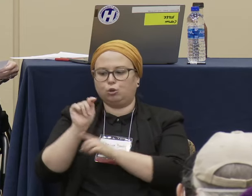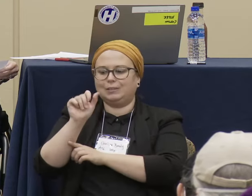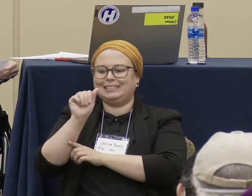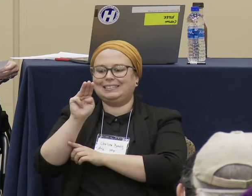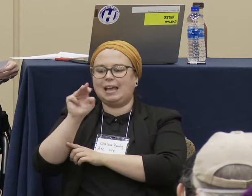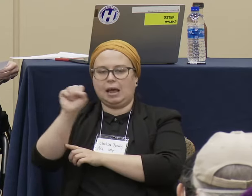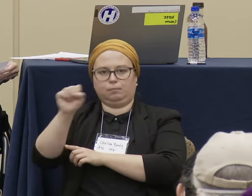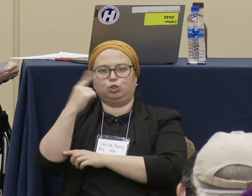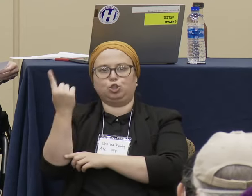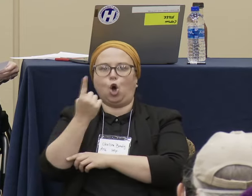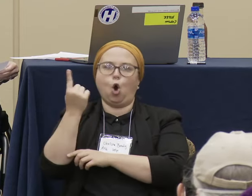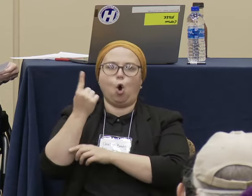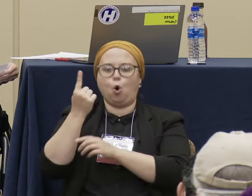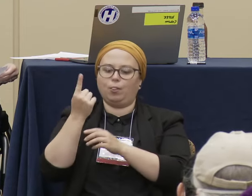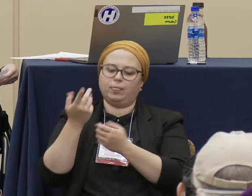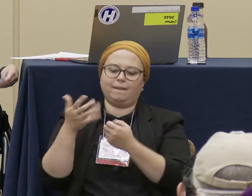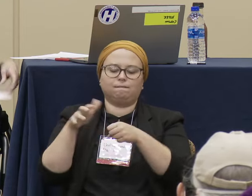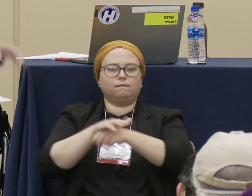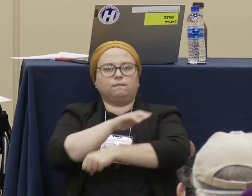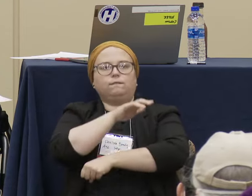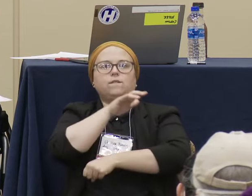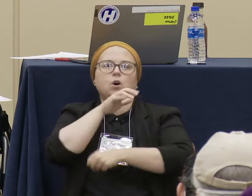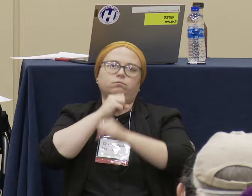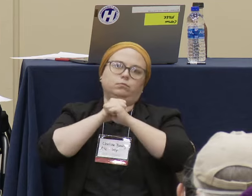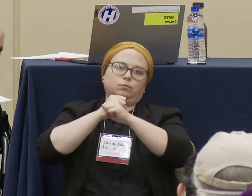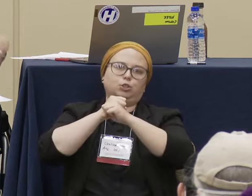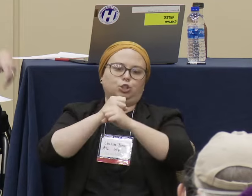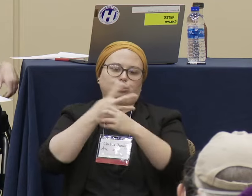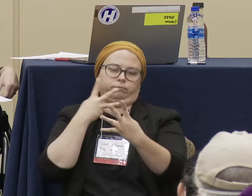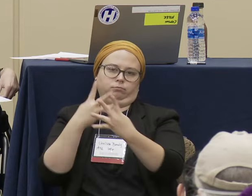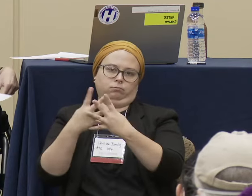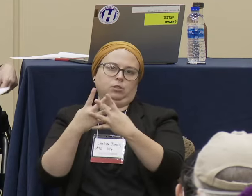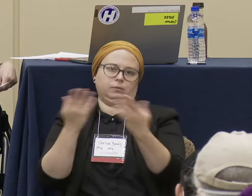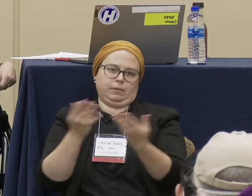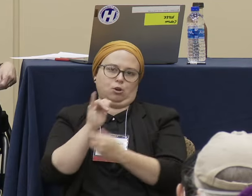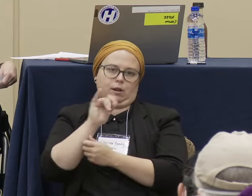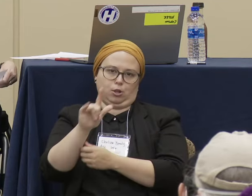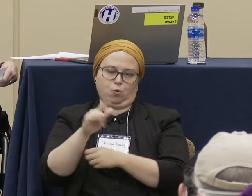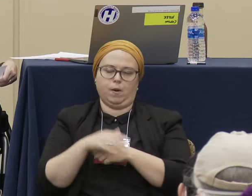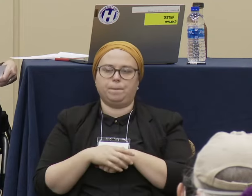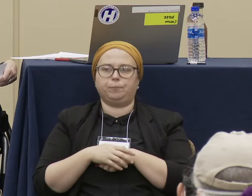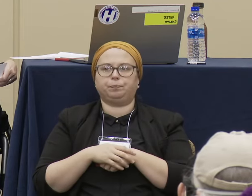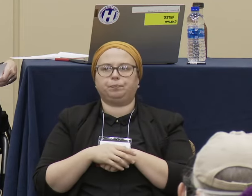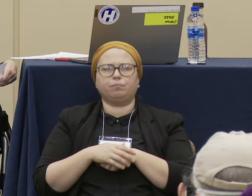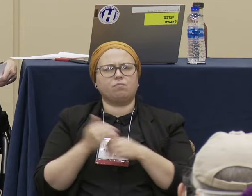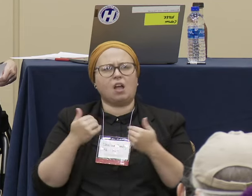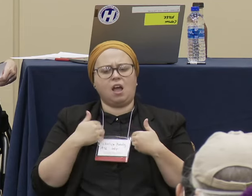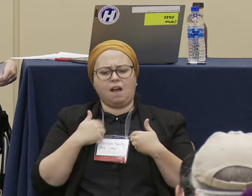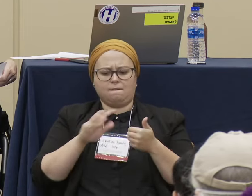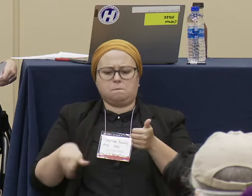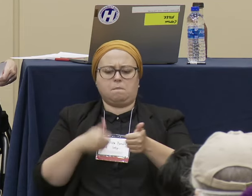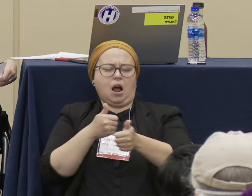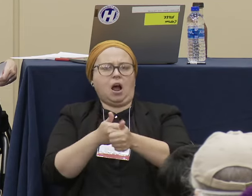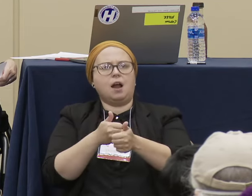prison in Illinois. And although this was driven by a larger policy, the plan to close down these